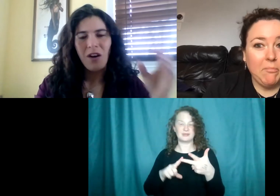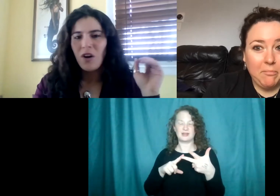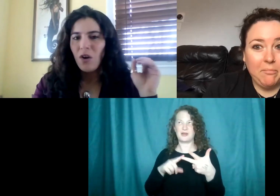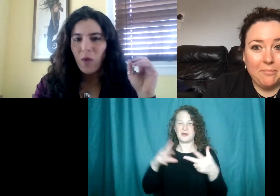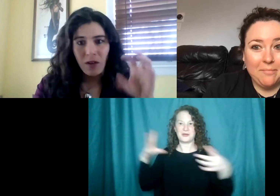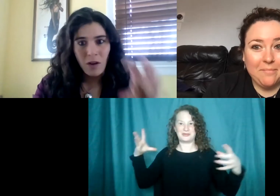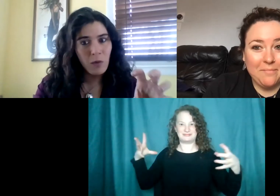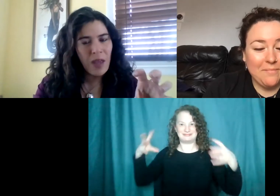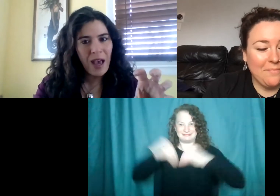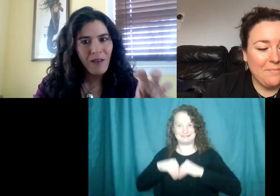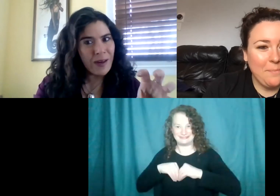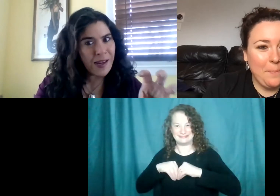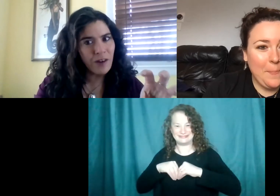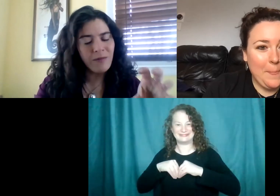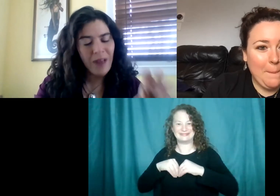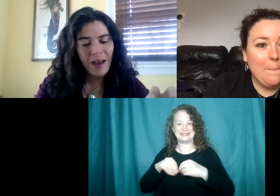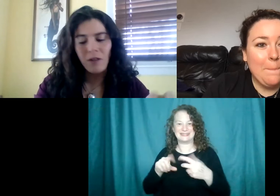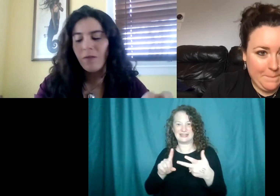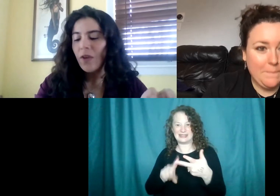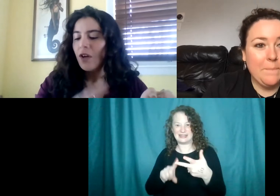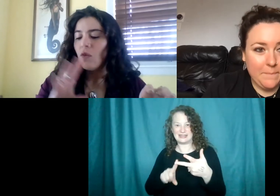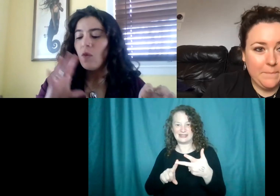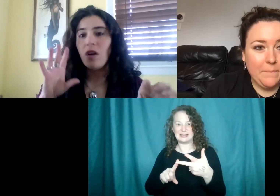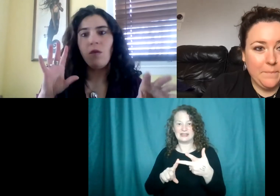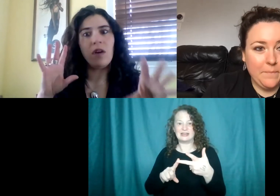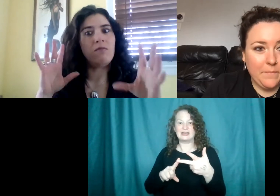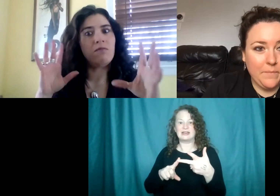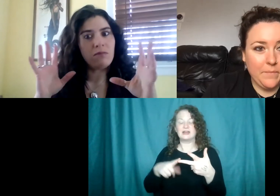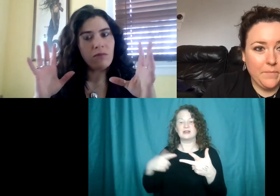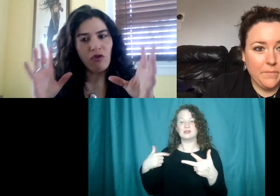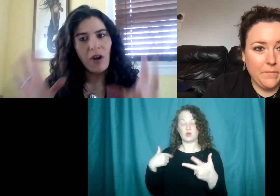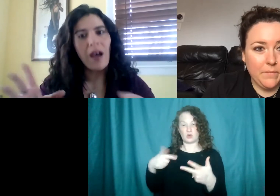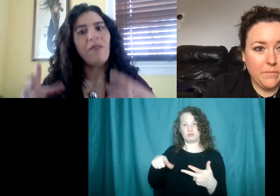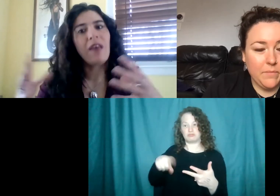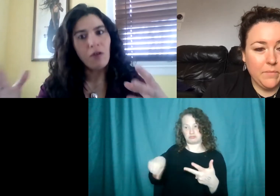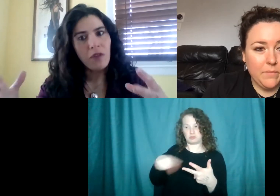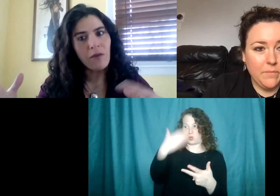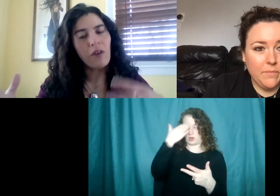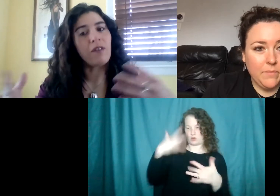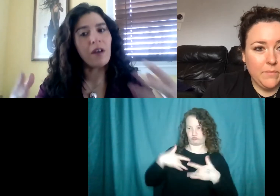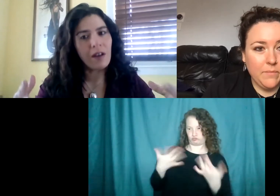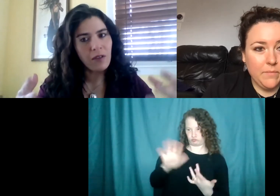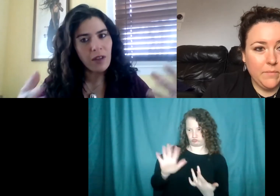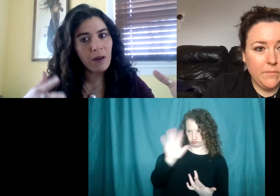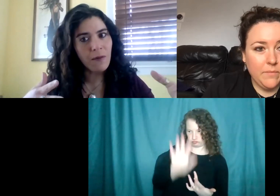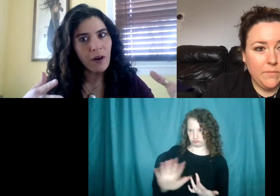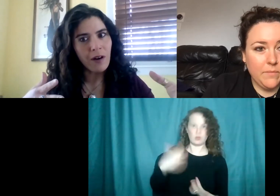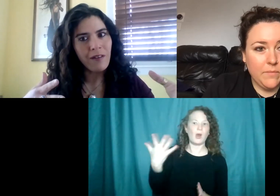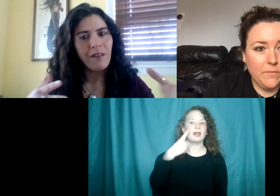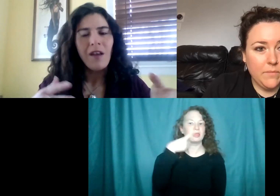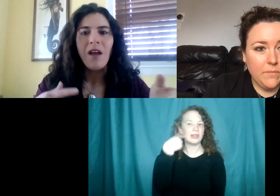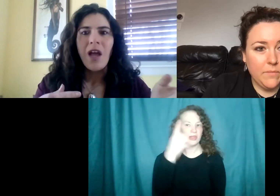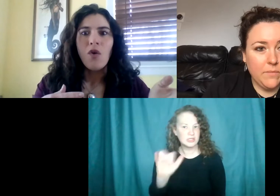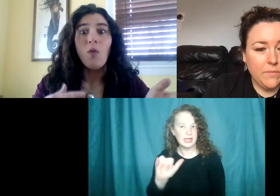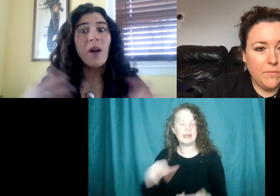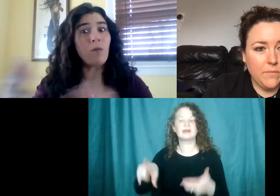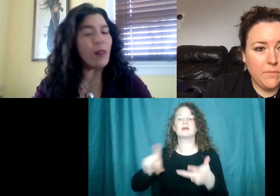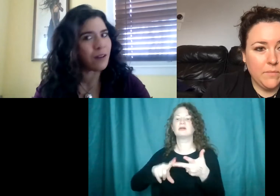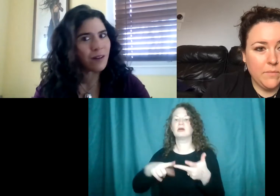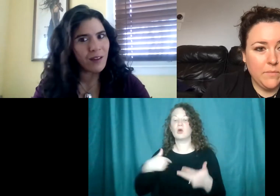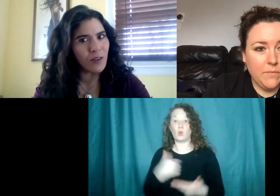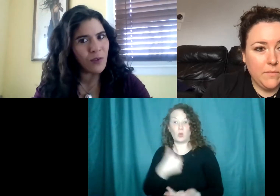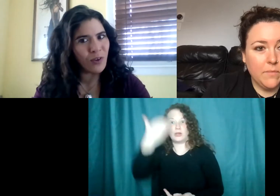together. We know what we have in here now. We know what drives healthy versus unhealthy kelp forests.